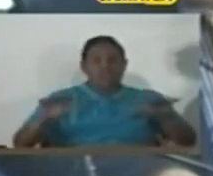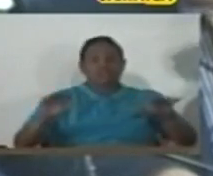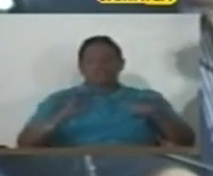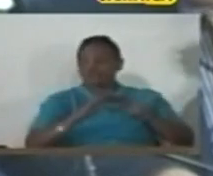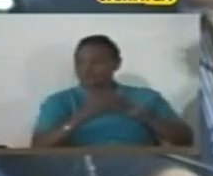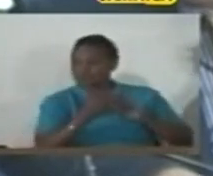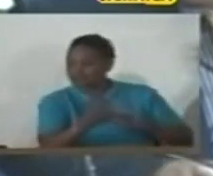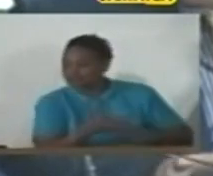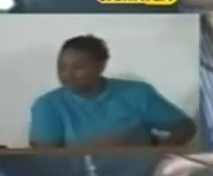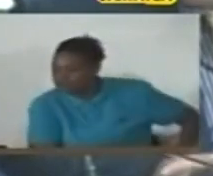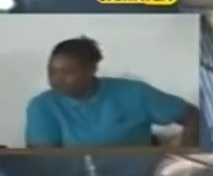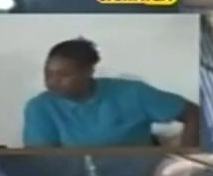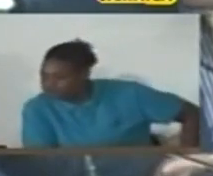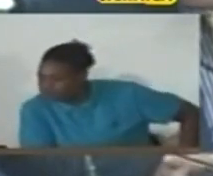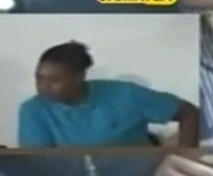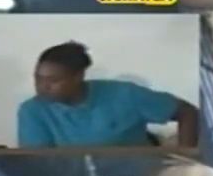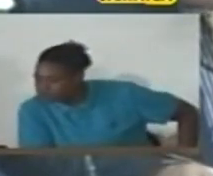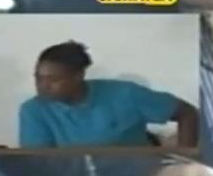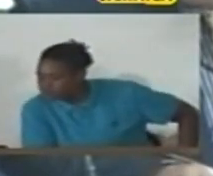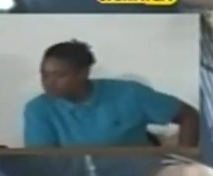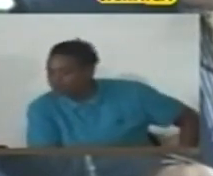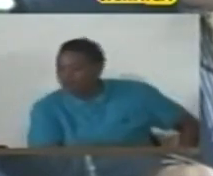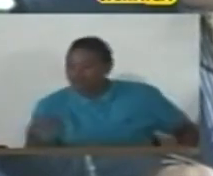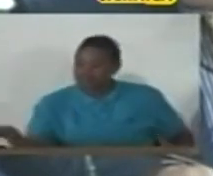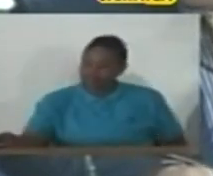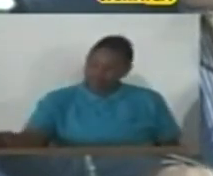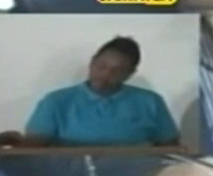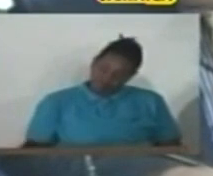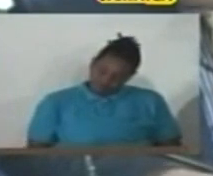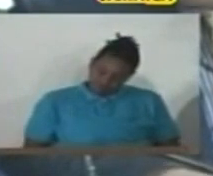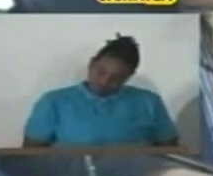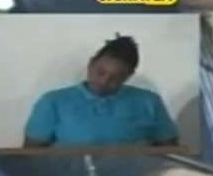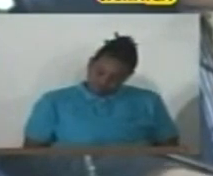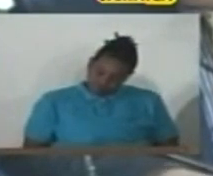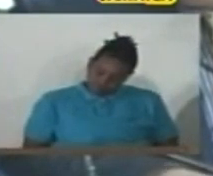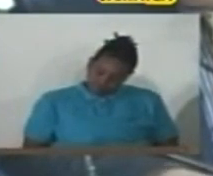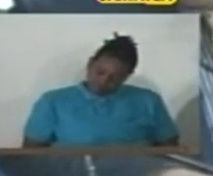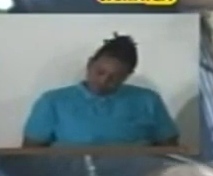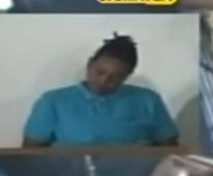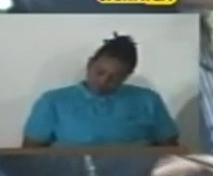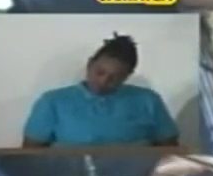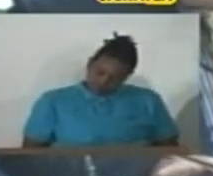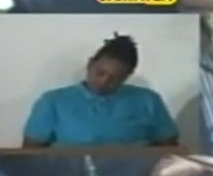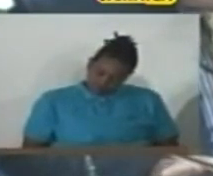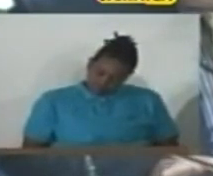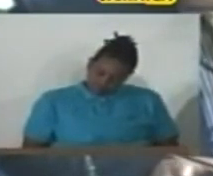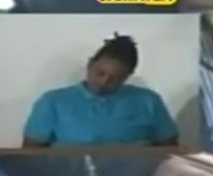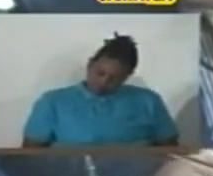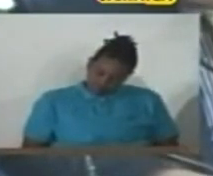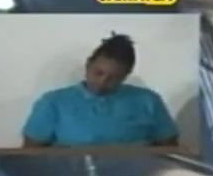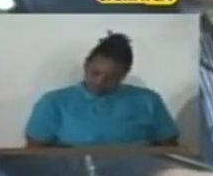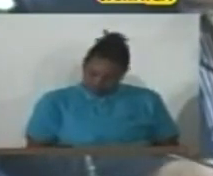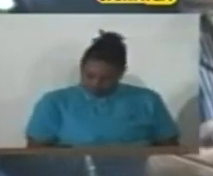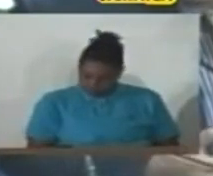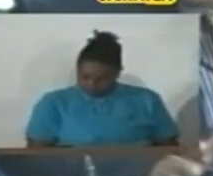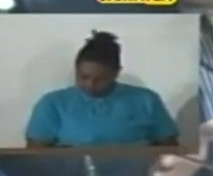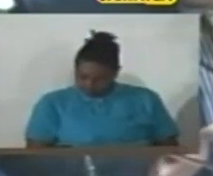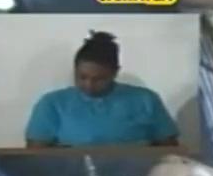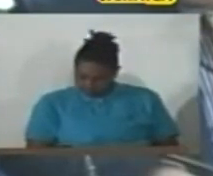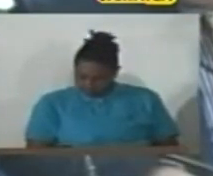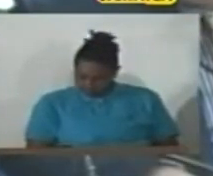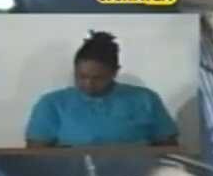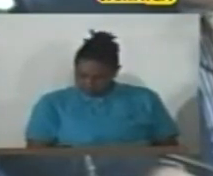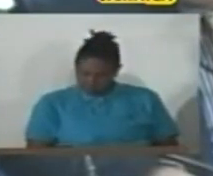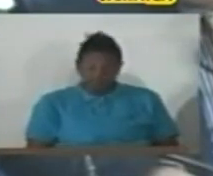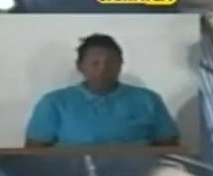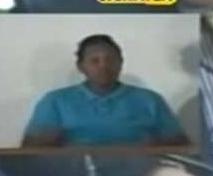Jamaica. Many of these investments, Mr. Speaker, will be located in the special economic zones in